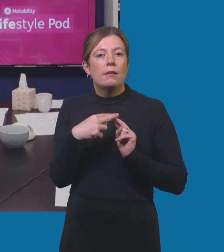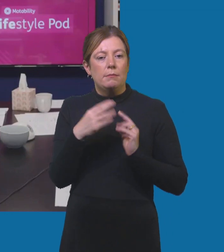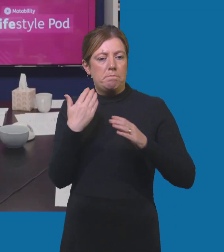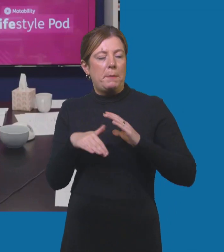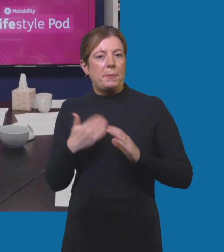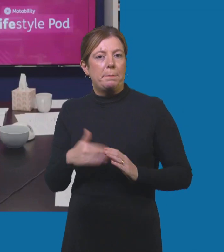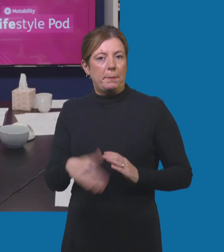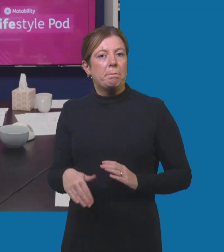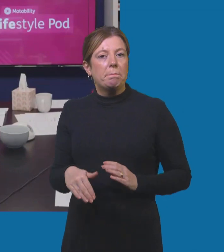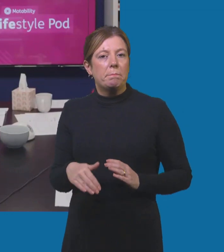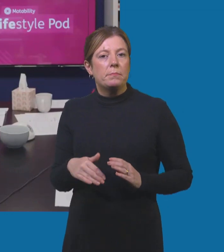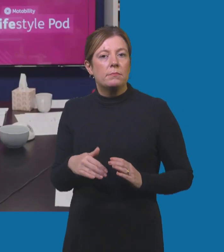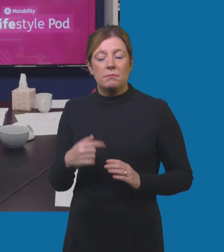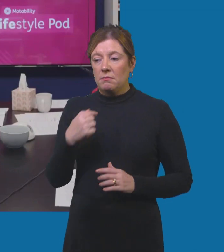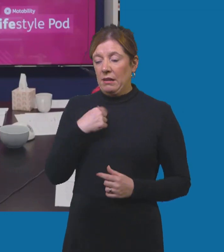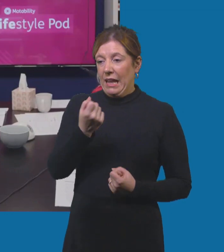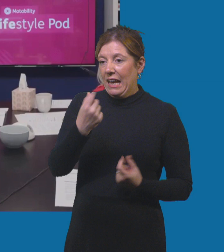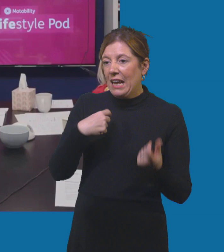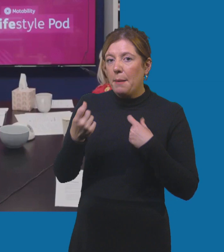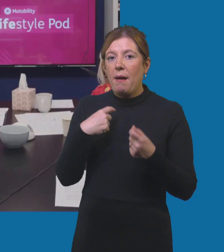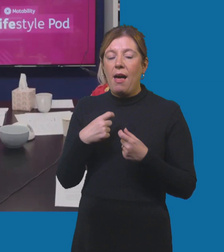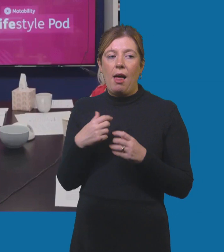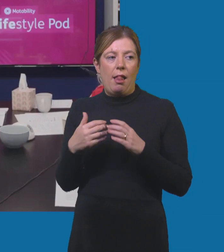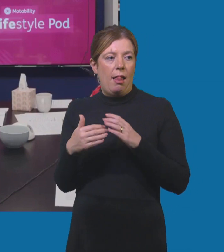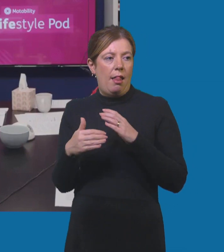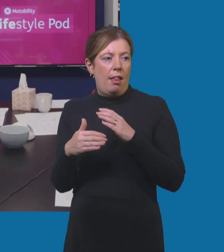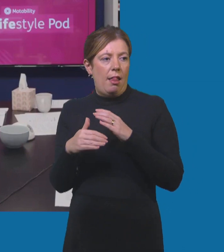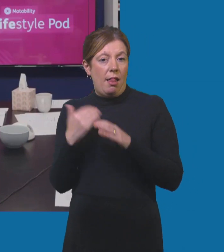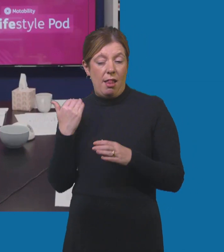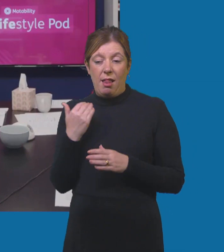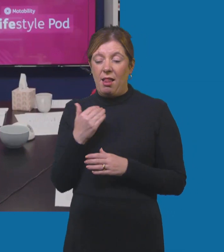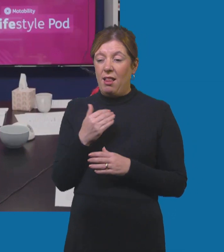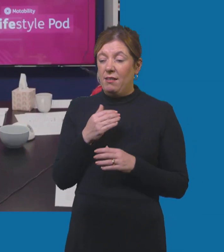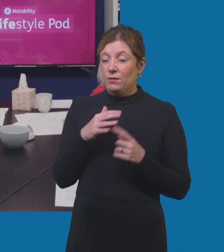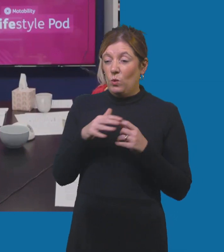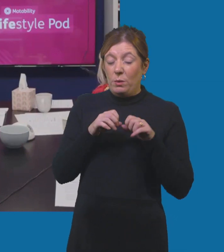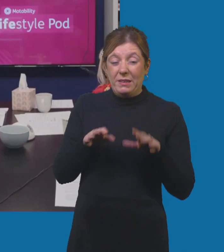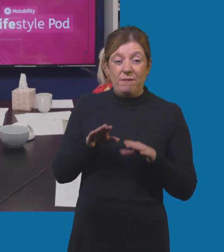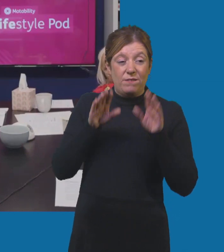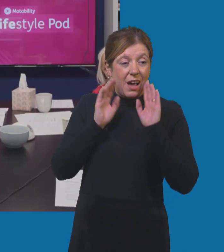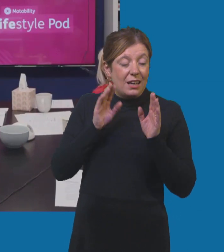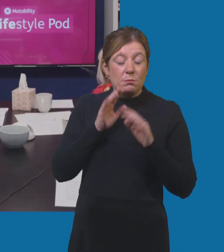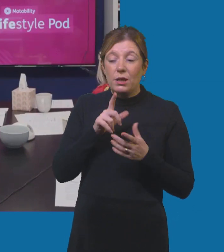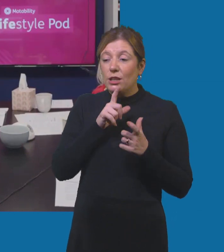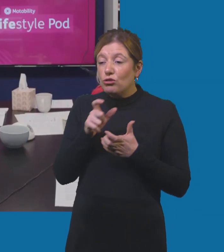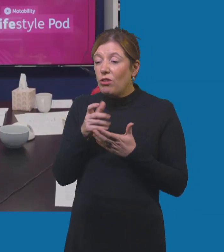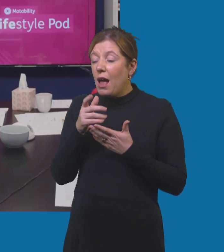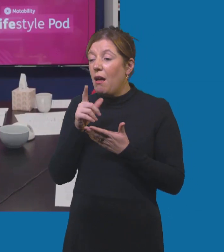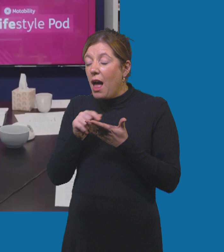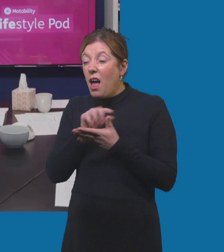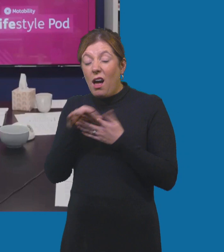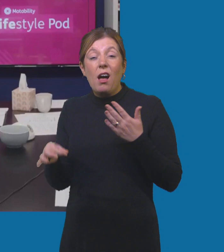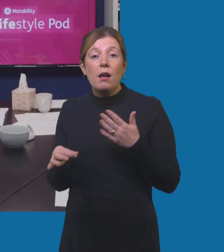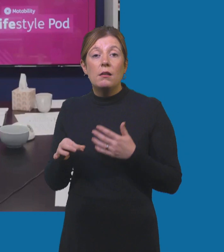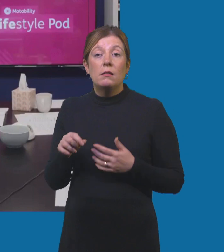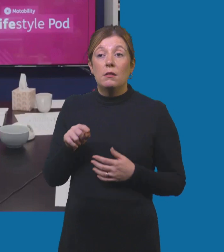lot of emails, DMs across all the platforms from people who are struggling, particularly people who are either